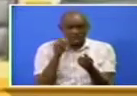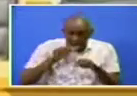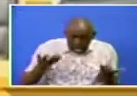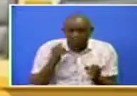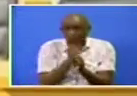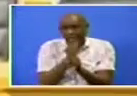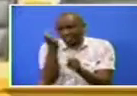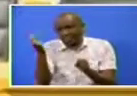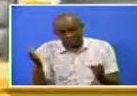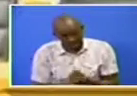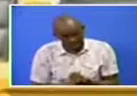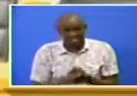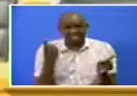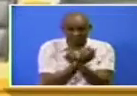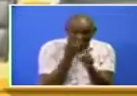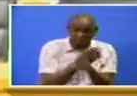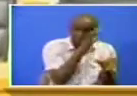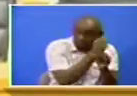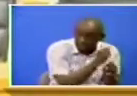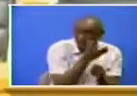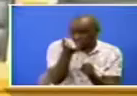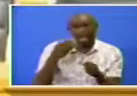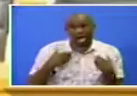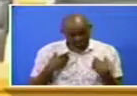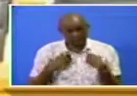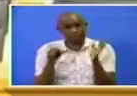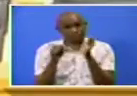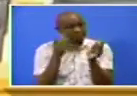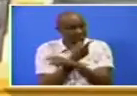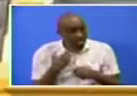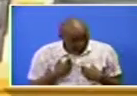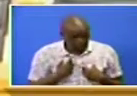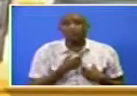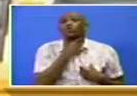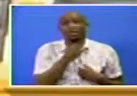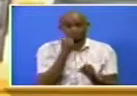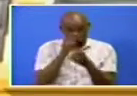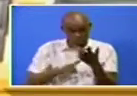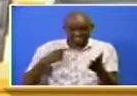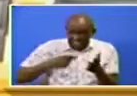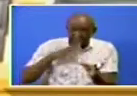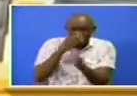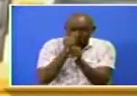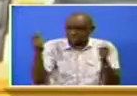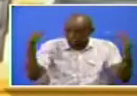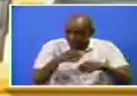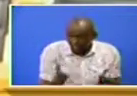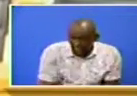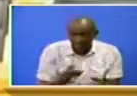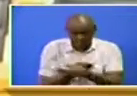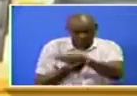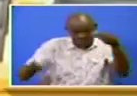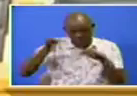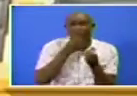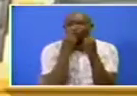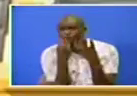on ground with different, because different associations are different, they have different problems. So what we normally do is when we meet with associations and clubs, it's an exchange of information